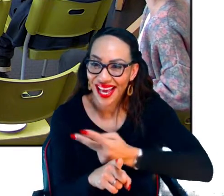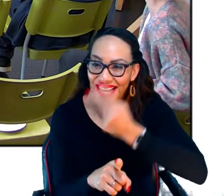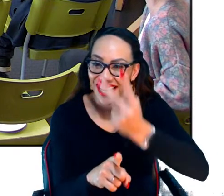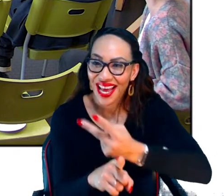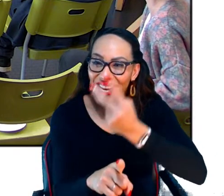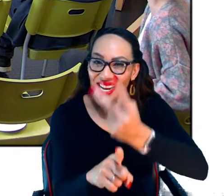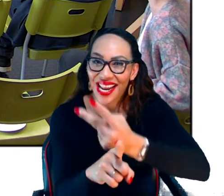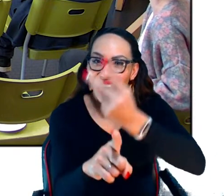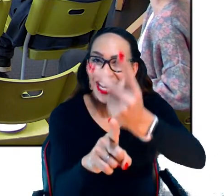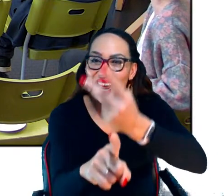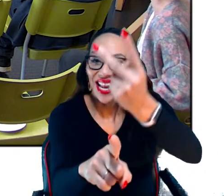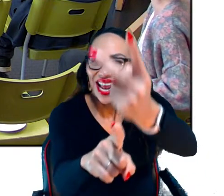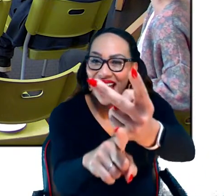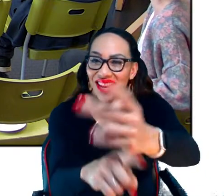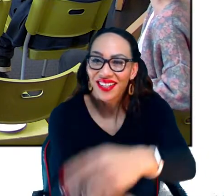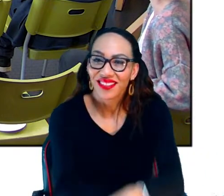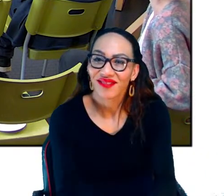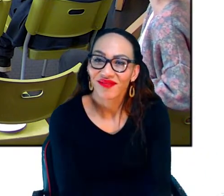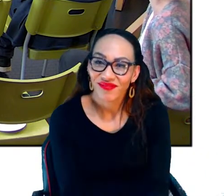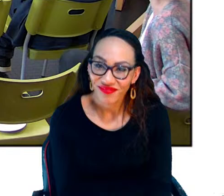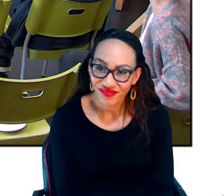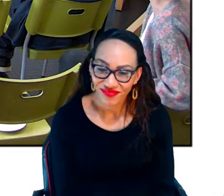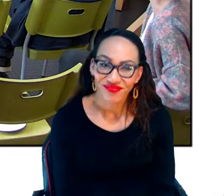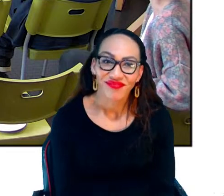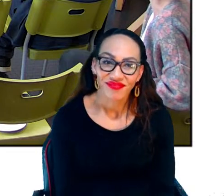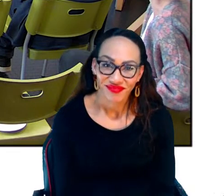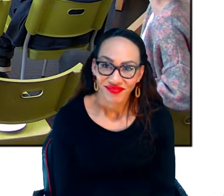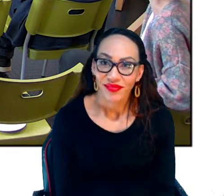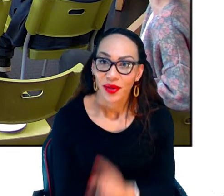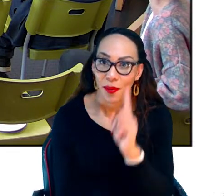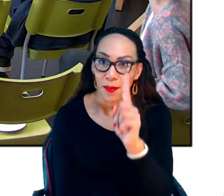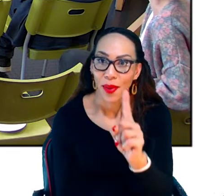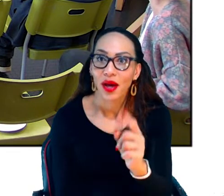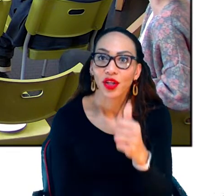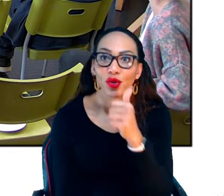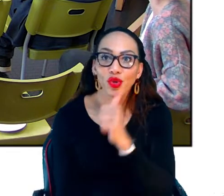onto new assemblages with the same materials.